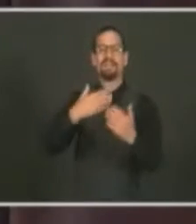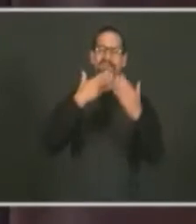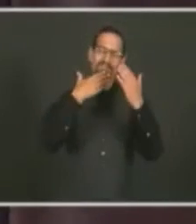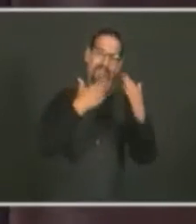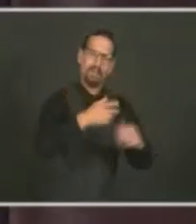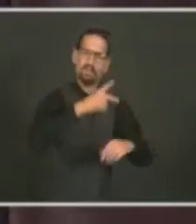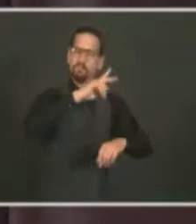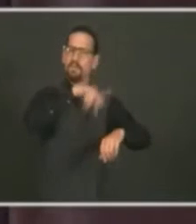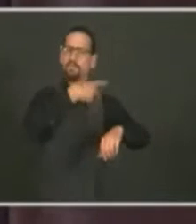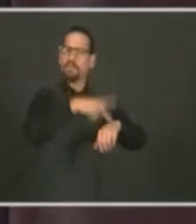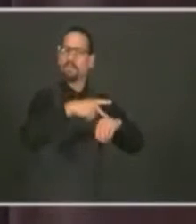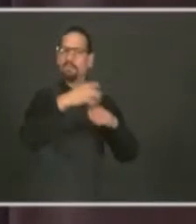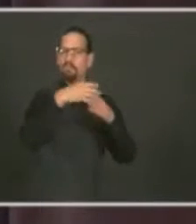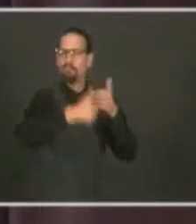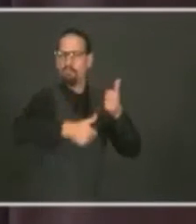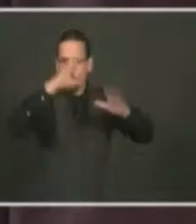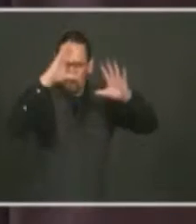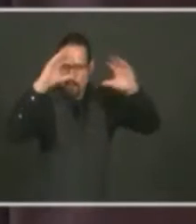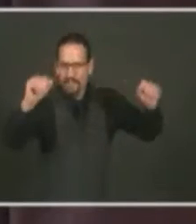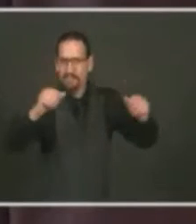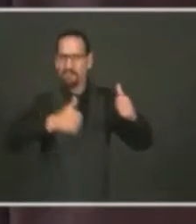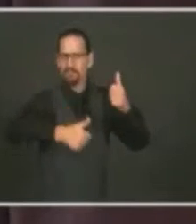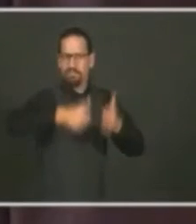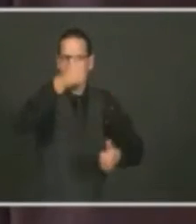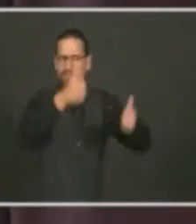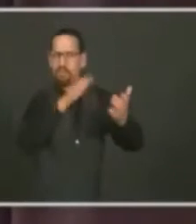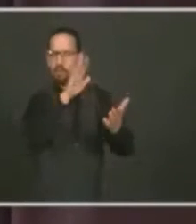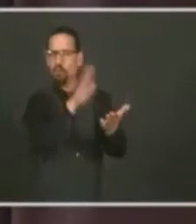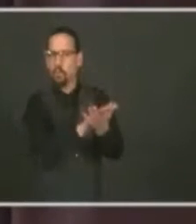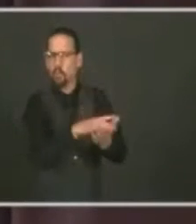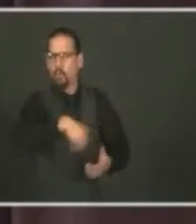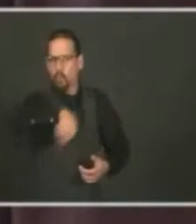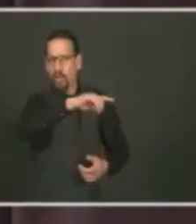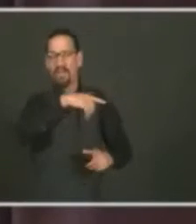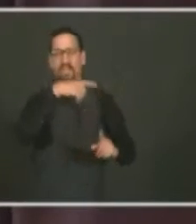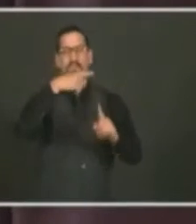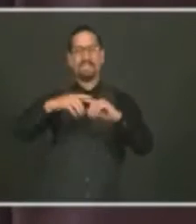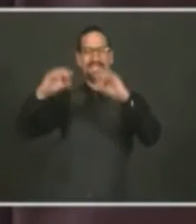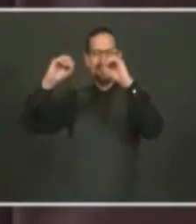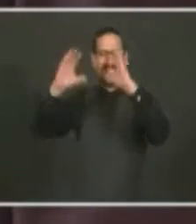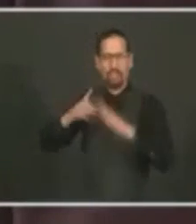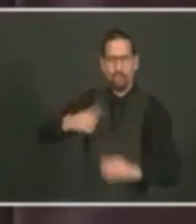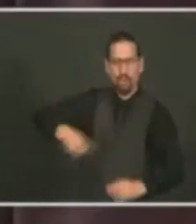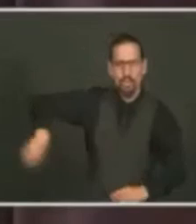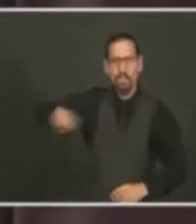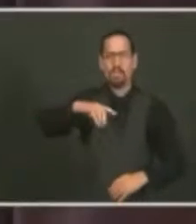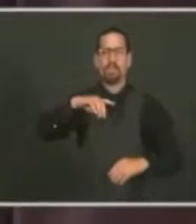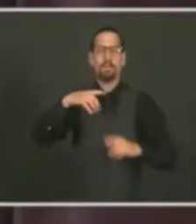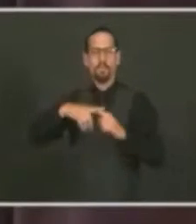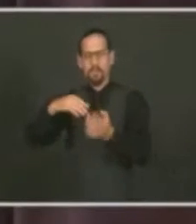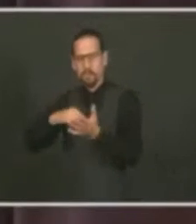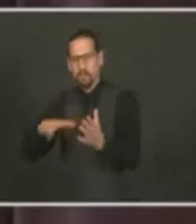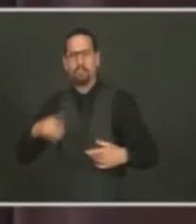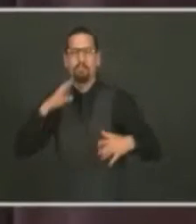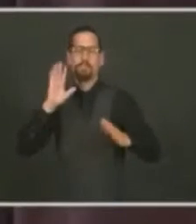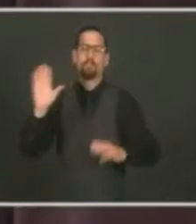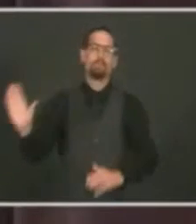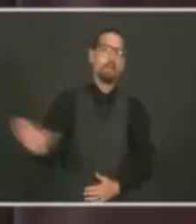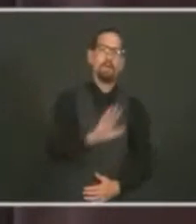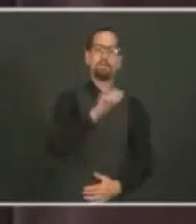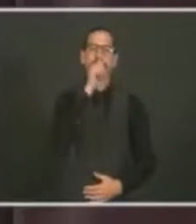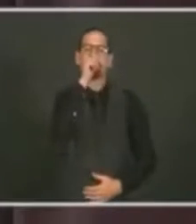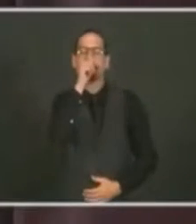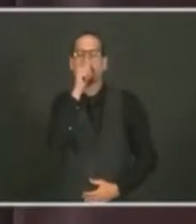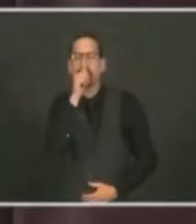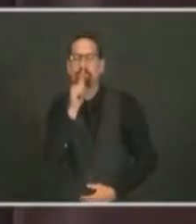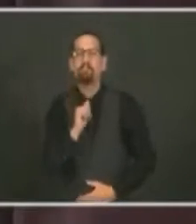students, everybody who's rolling with it and being patient as we learn together how